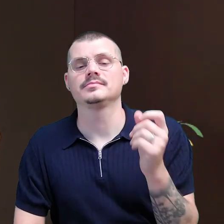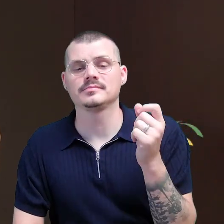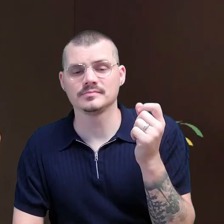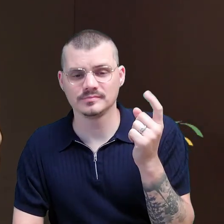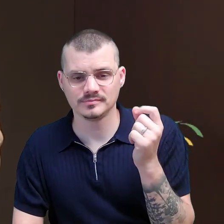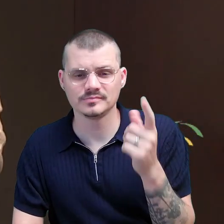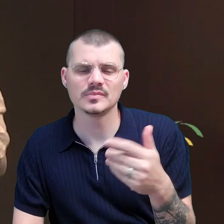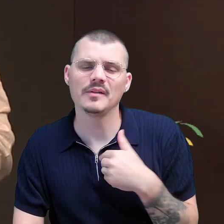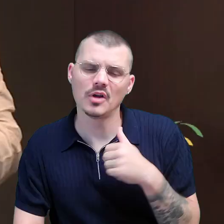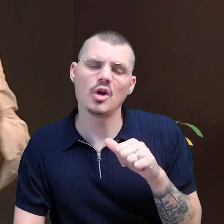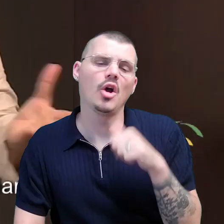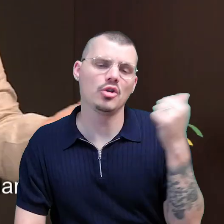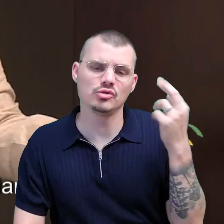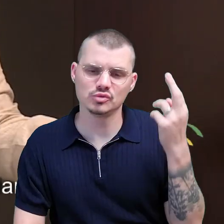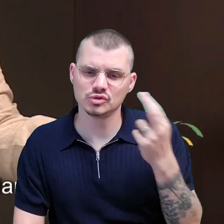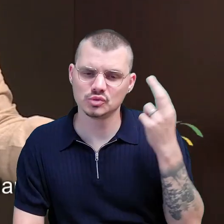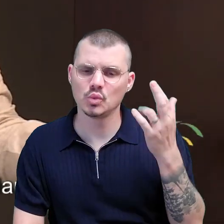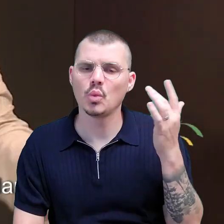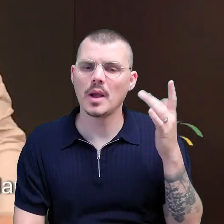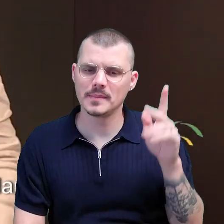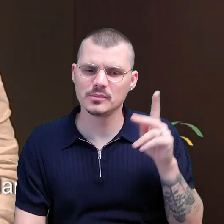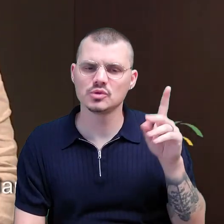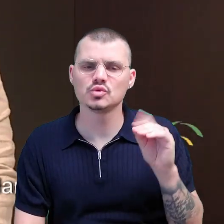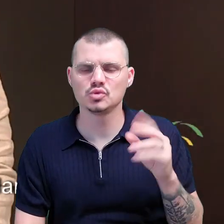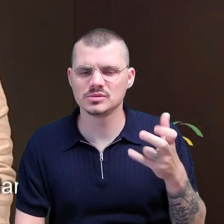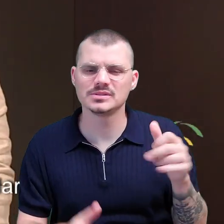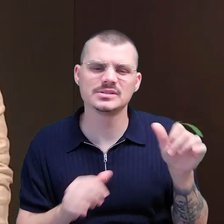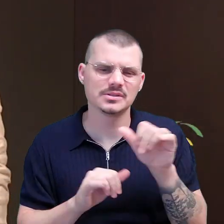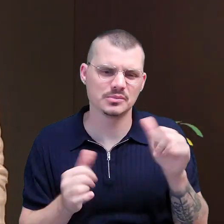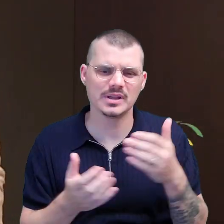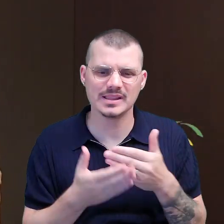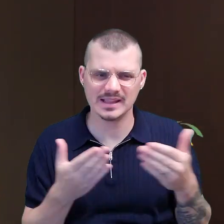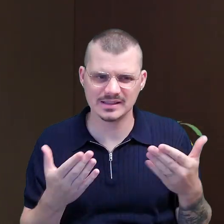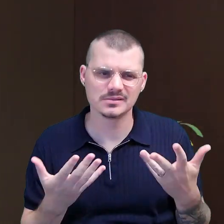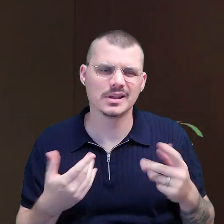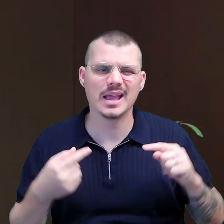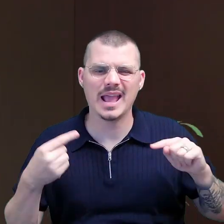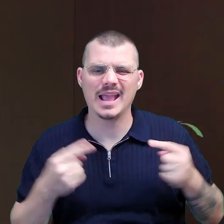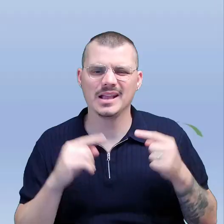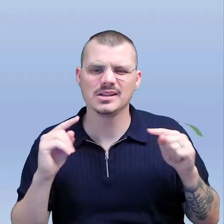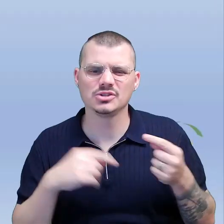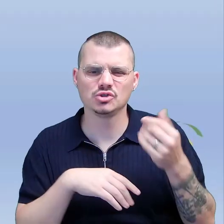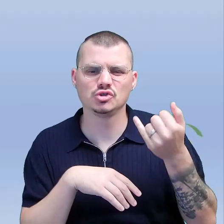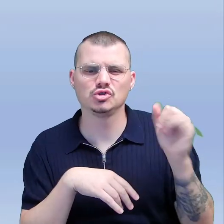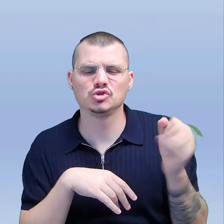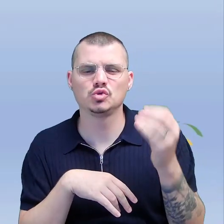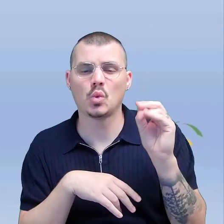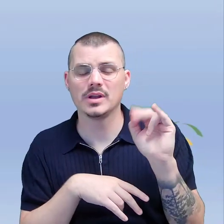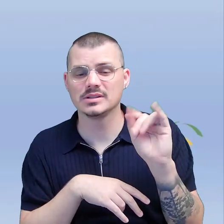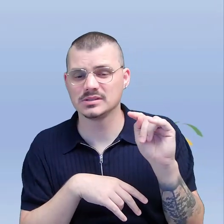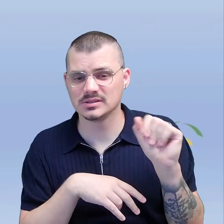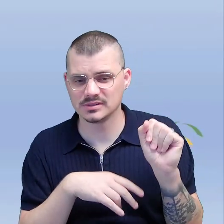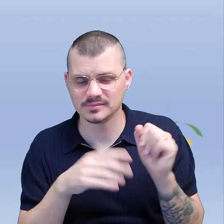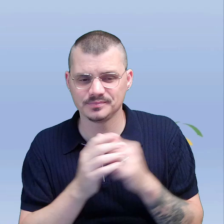However, there are other reasons people do similar kinds of things. One is aching